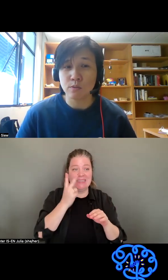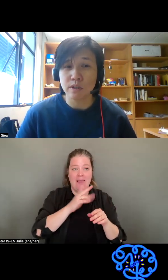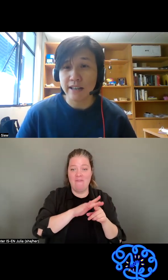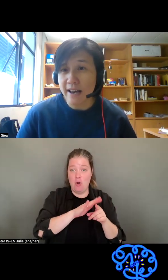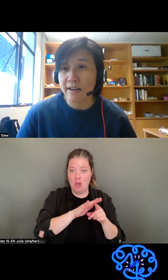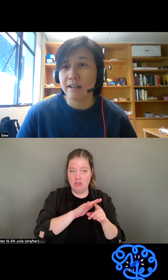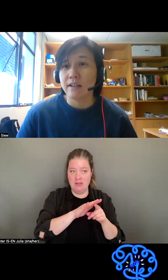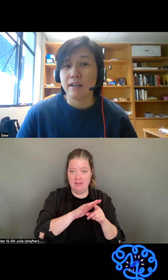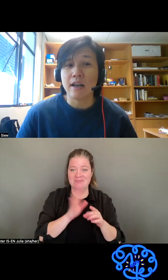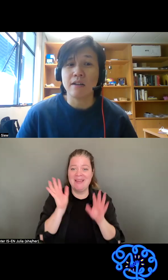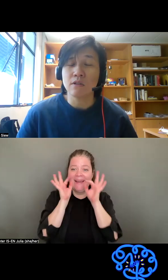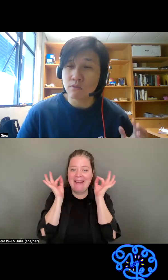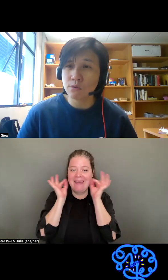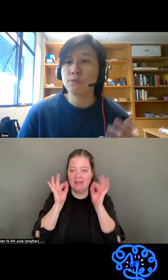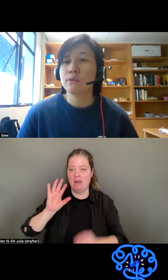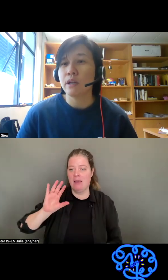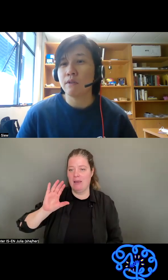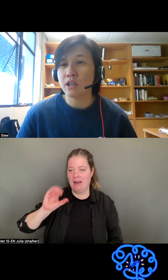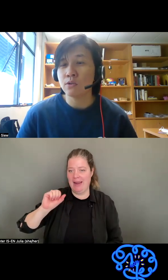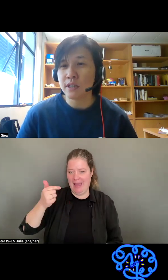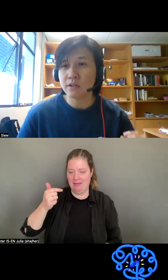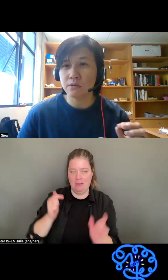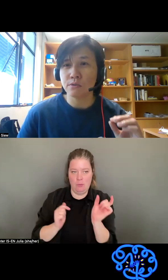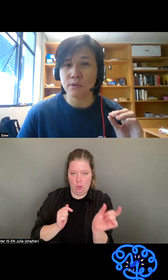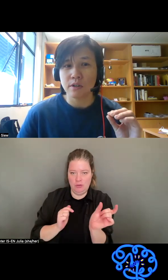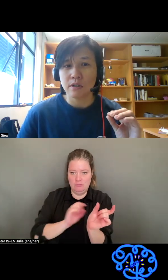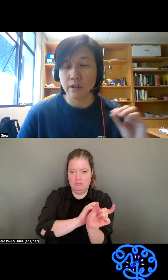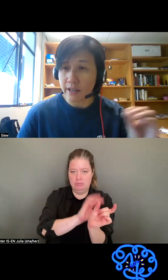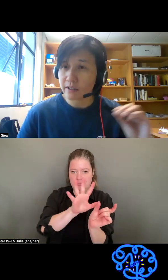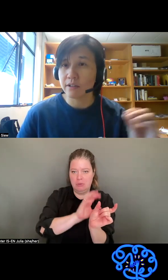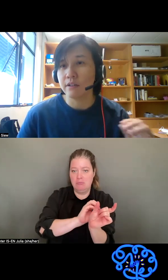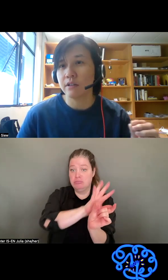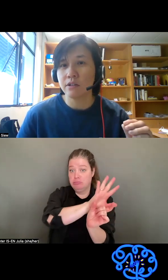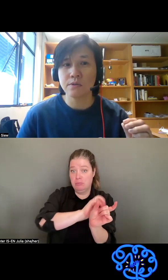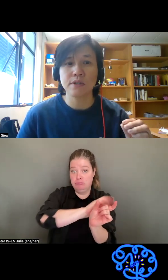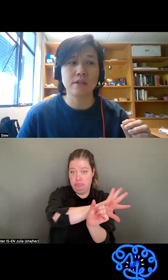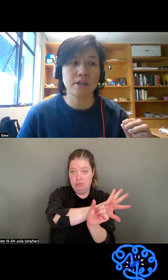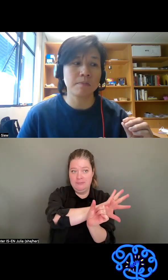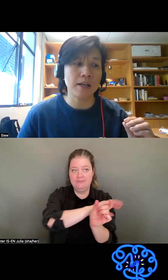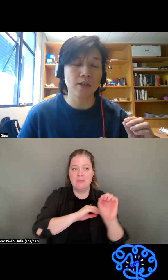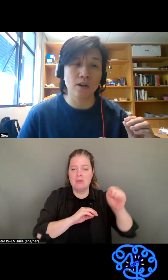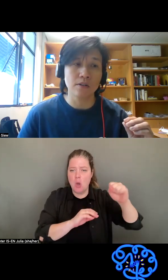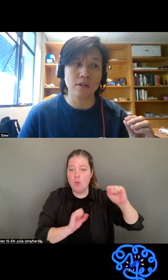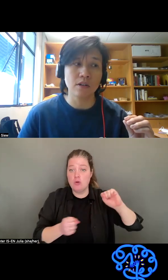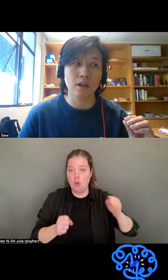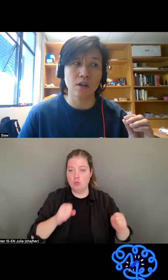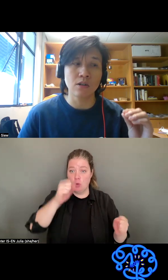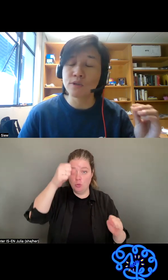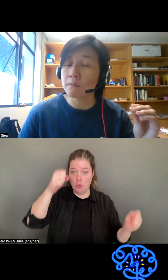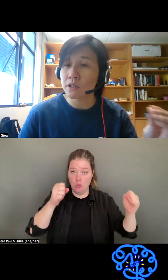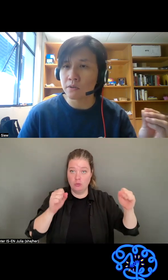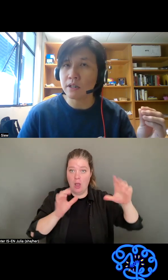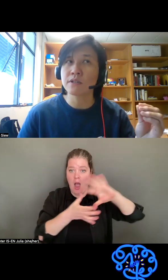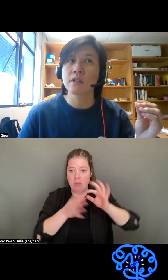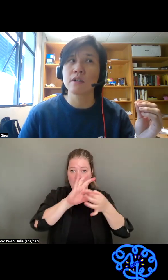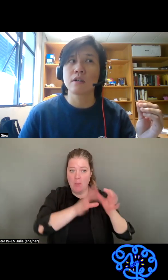of the word cat. And the rule that we are using to connect the nodes is based on Lewis